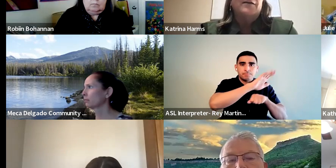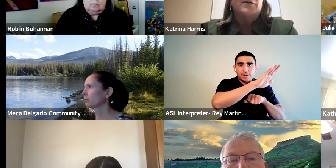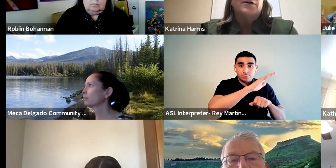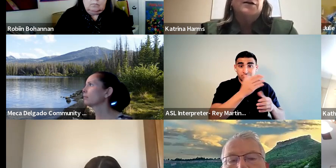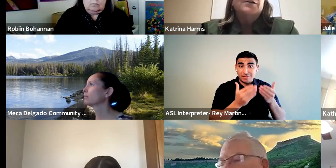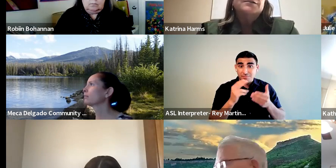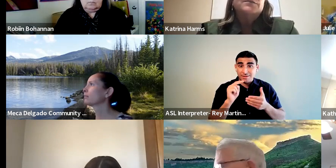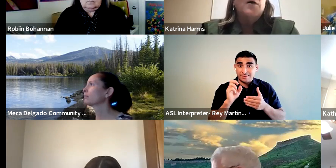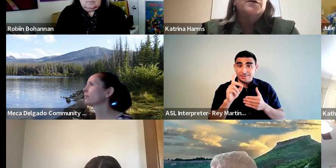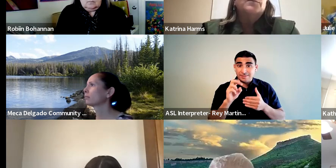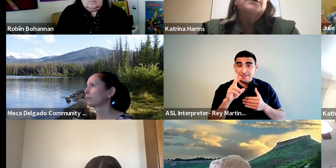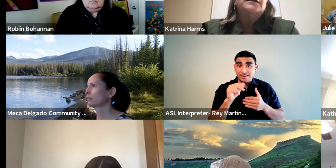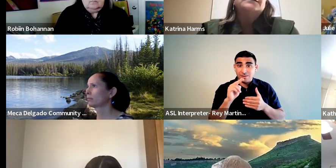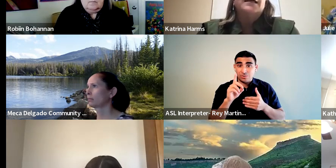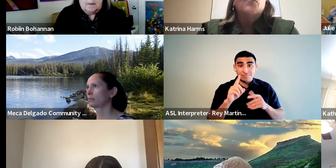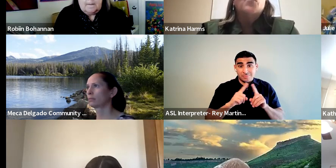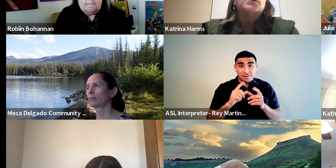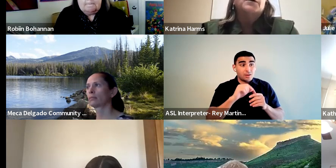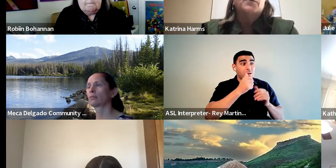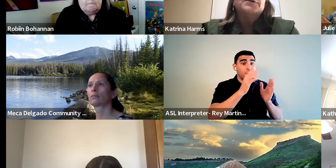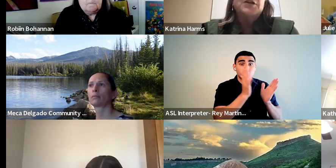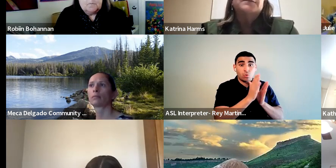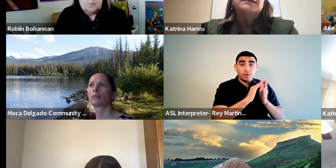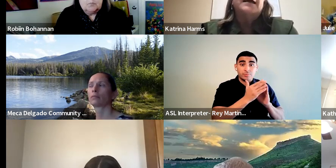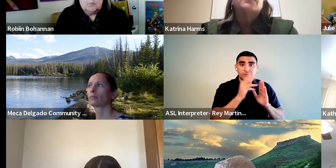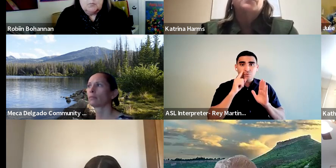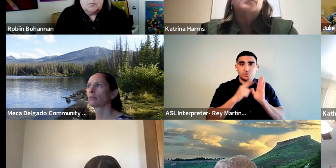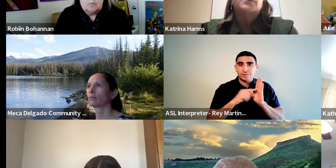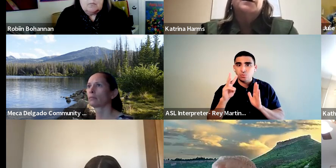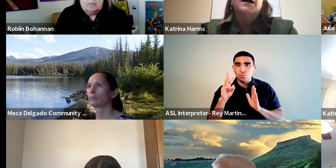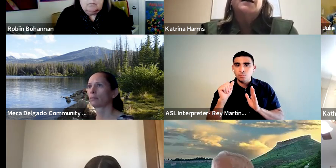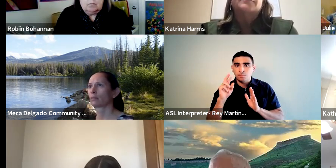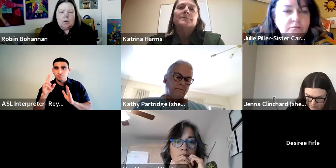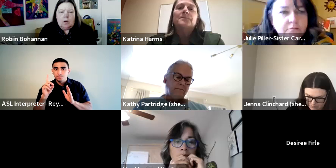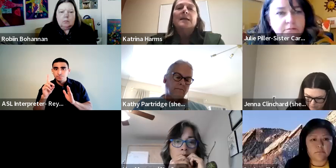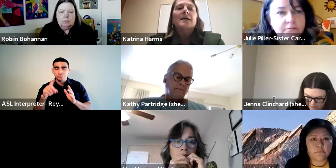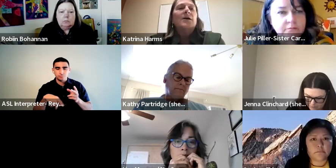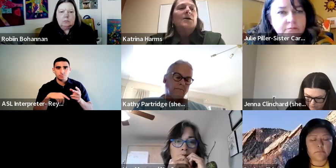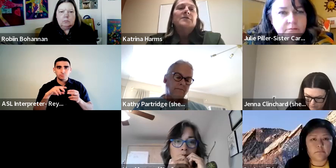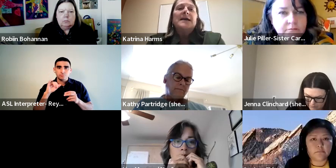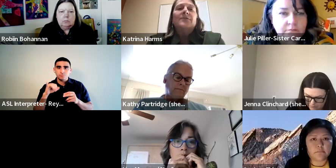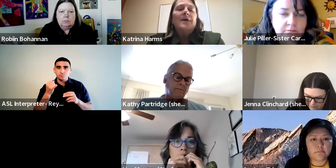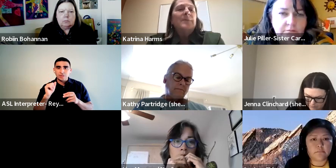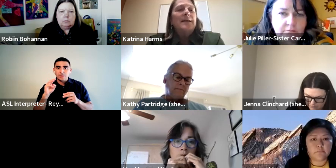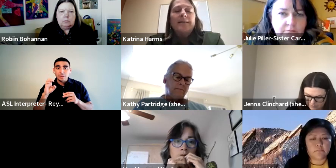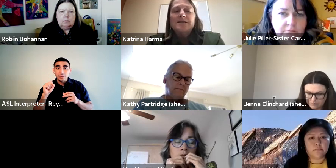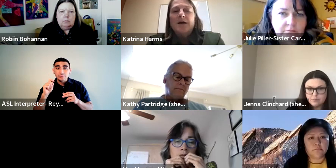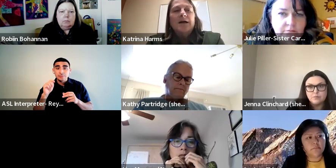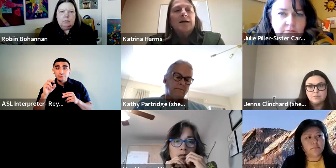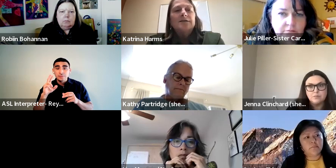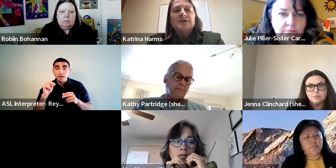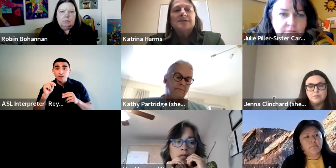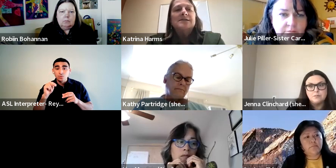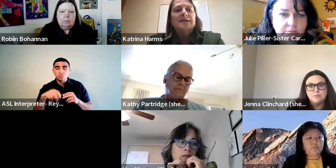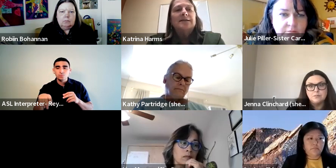in other smaller communities like Ward or Jamestown or Riverside, Raymond, Allen's